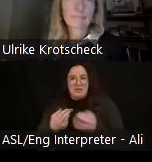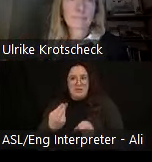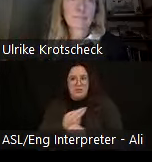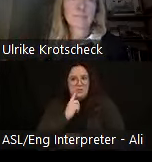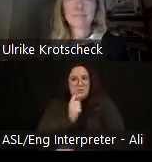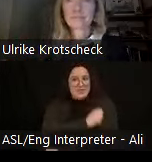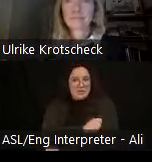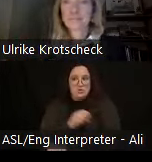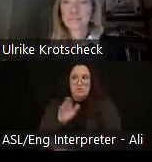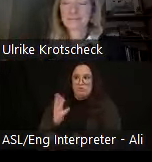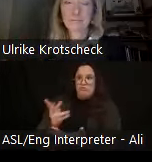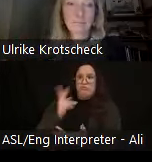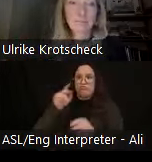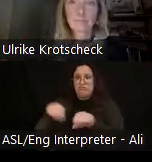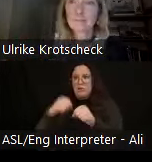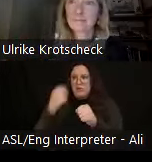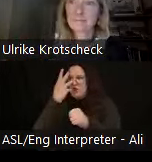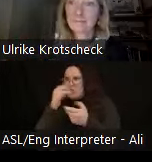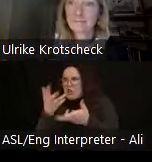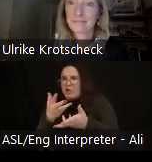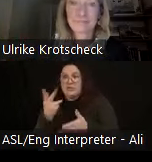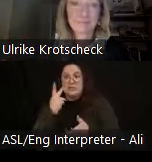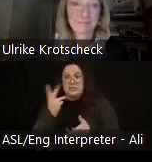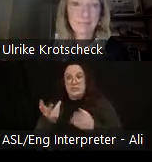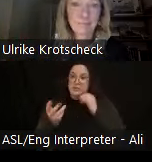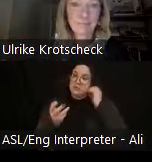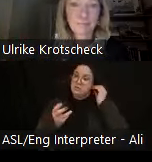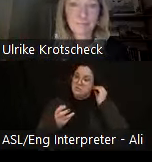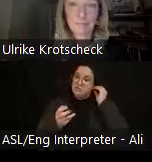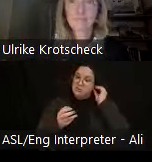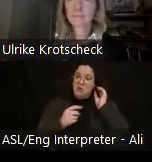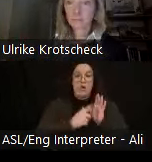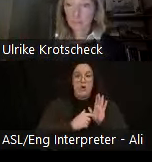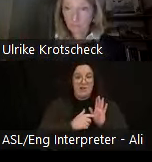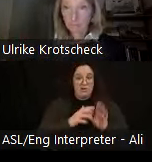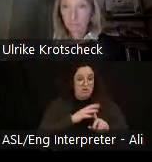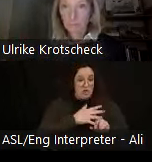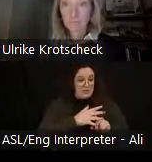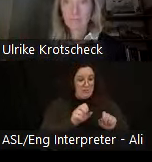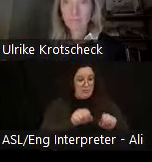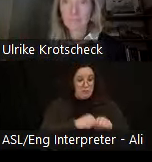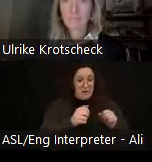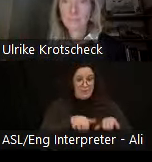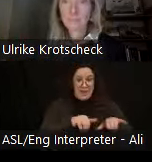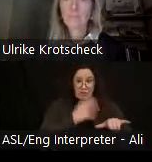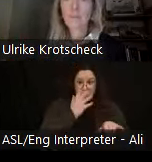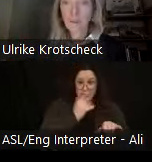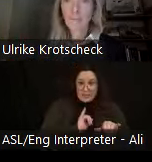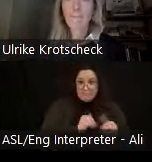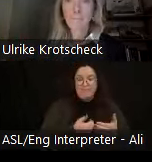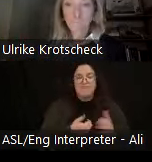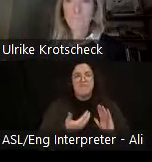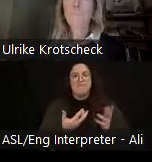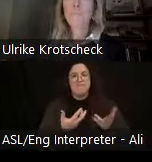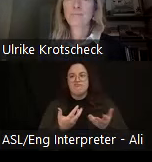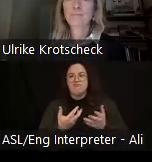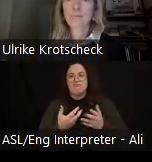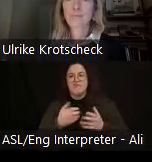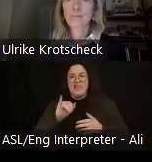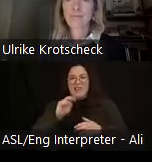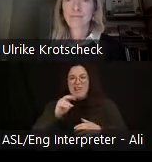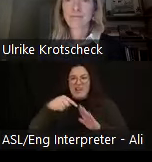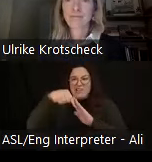then looking to see, do we have the same breakage patterns in an archaeological context? Do we have the same depth of the deposition of ink if we